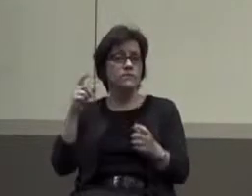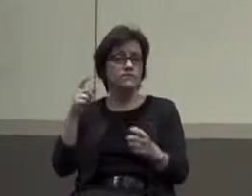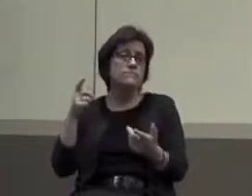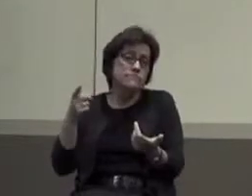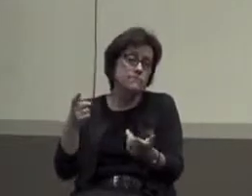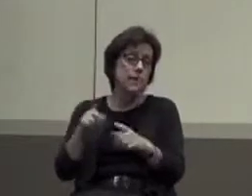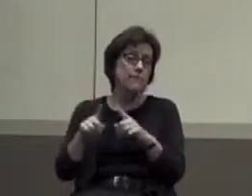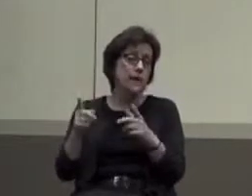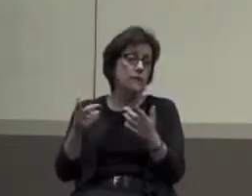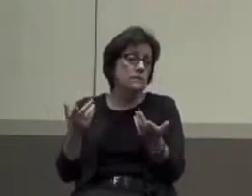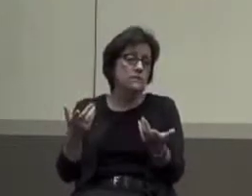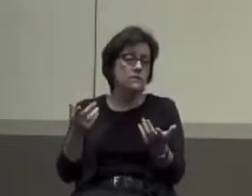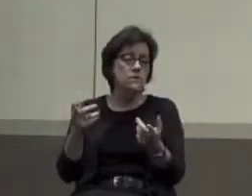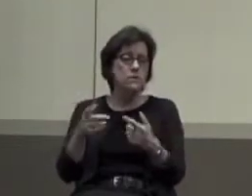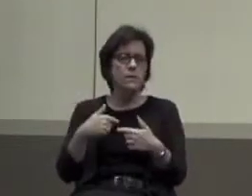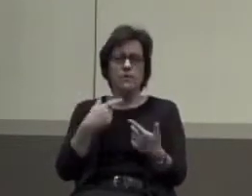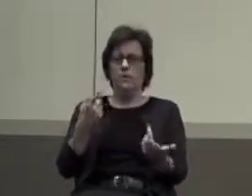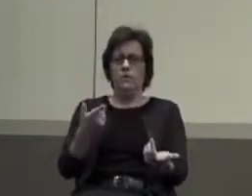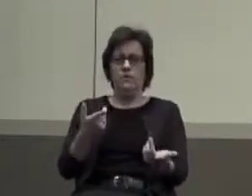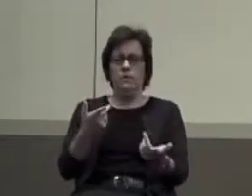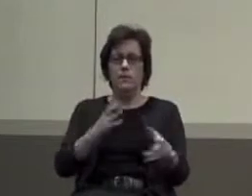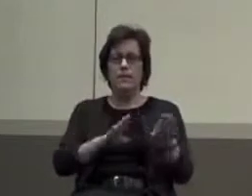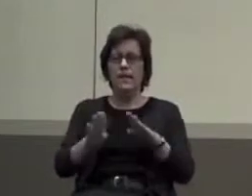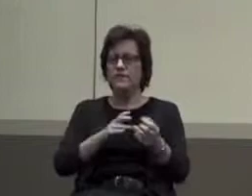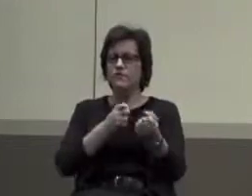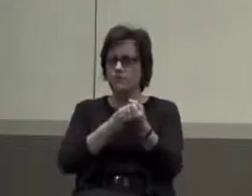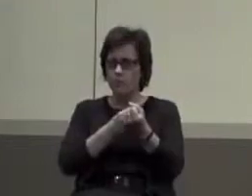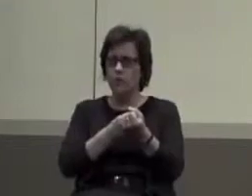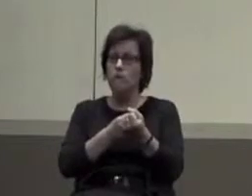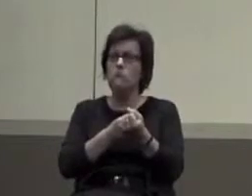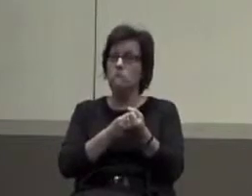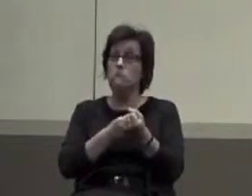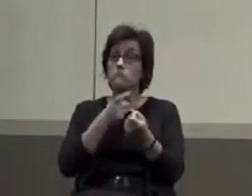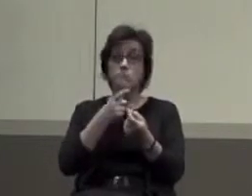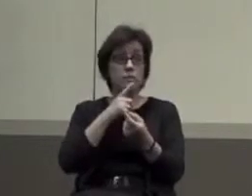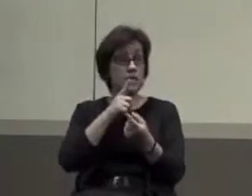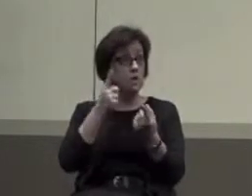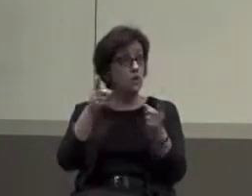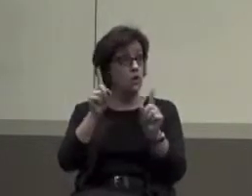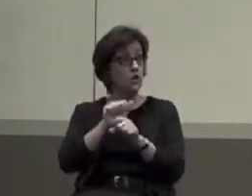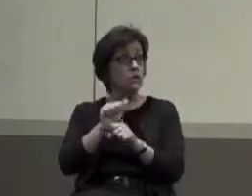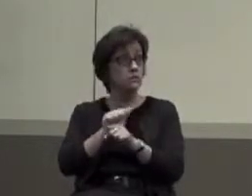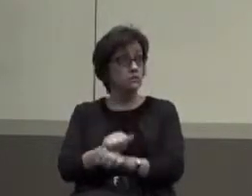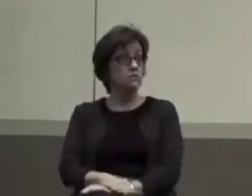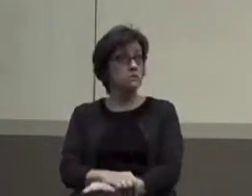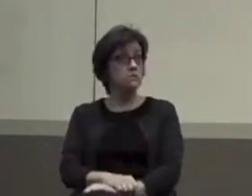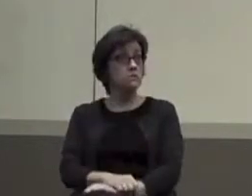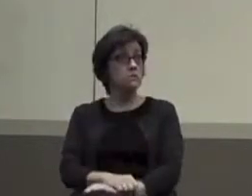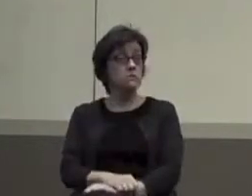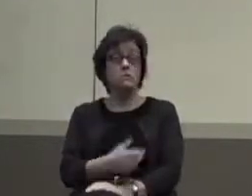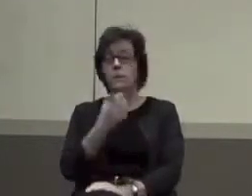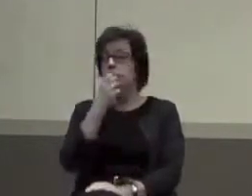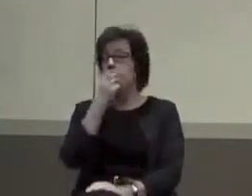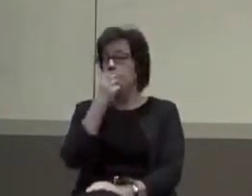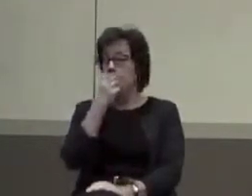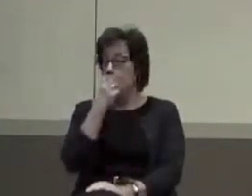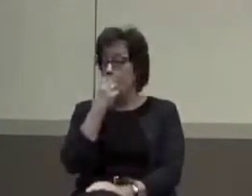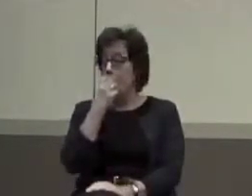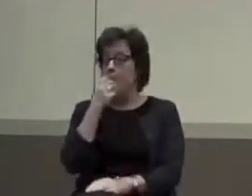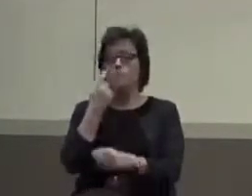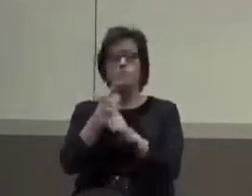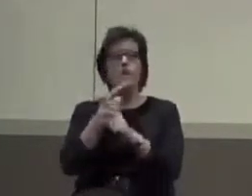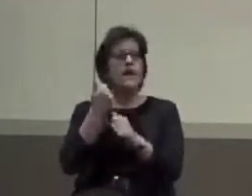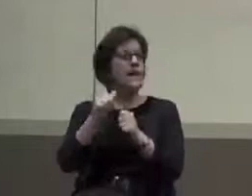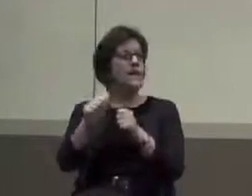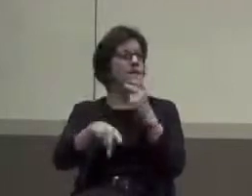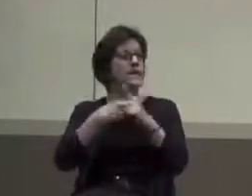but I want just behaviors before a test, really? Yeah. Yeah. I mean, any kind of behavior that you expect, you